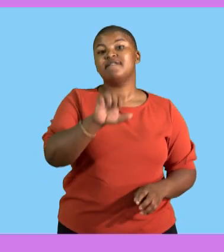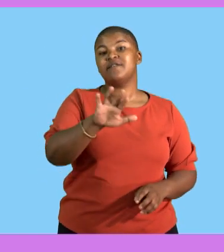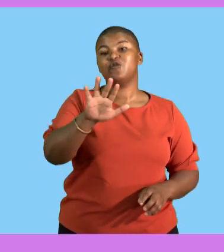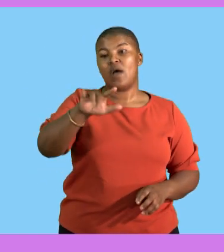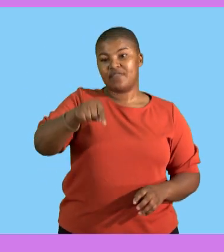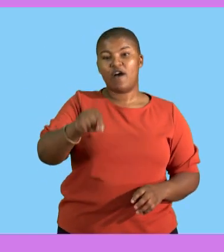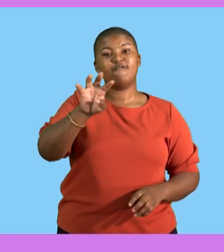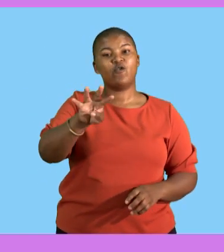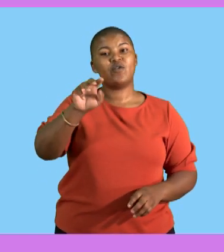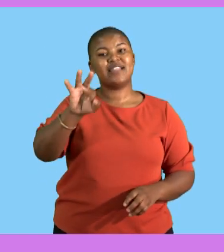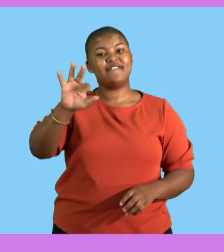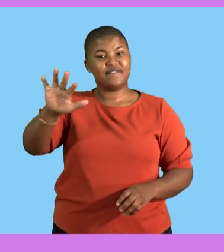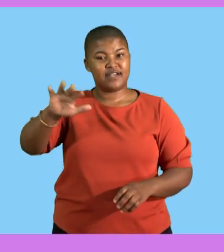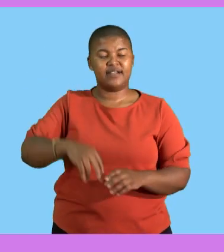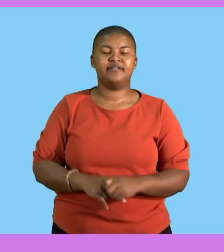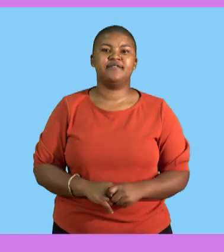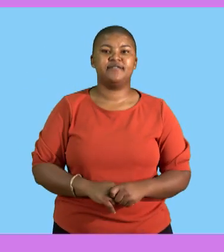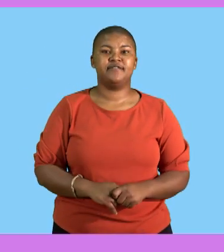51,435 plus